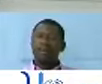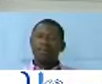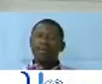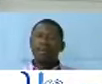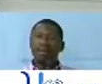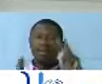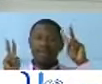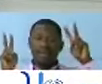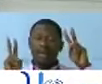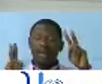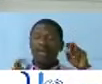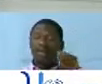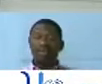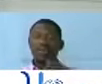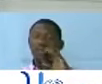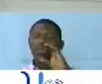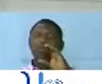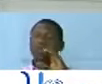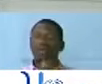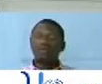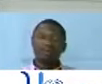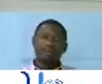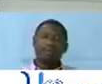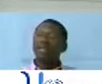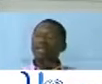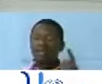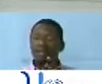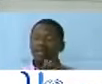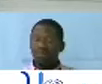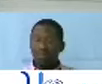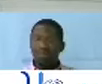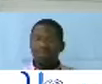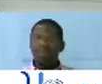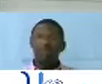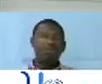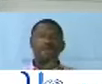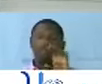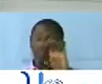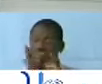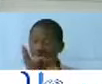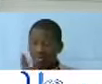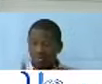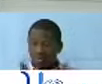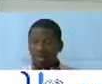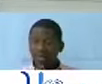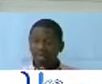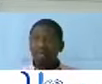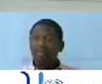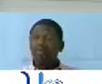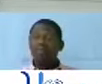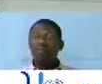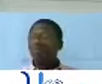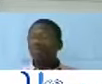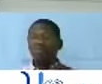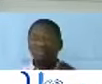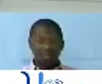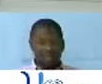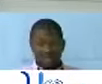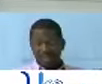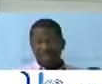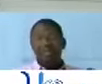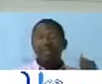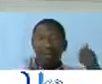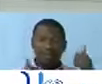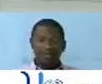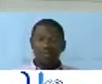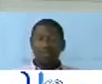law. Not constitutionally, but de facto it happened. And there was nothing anybody could or